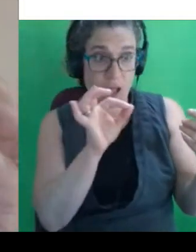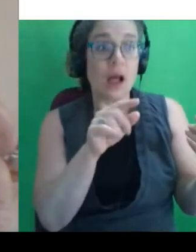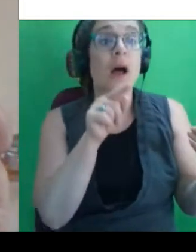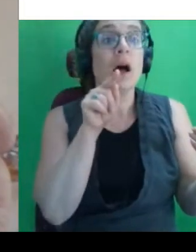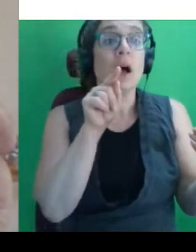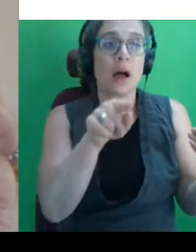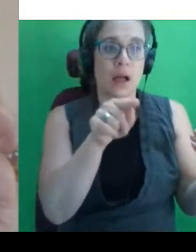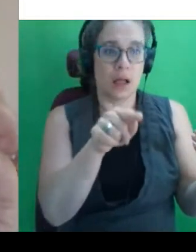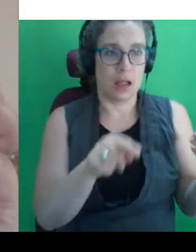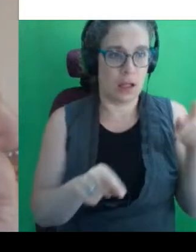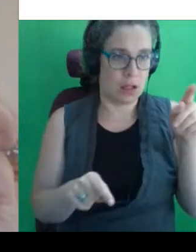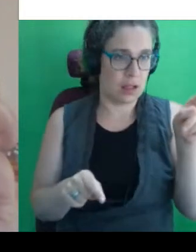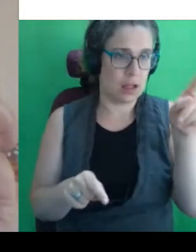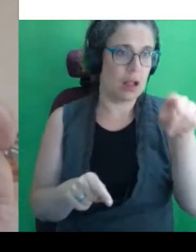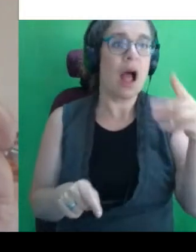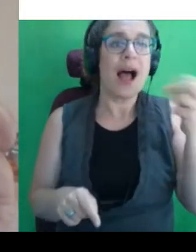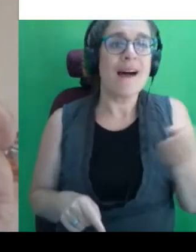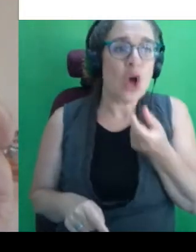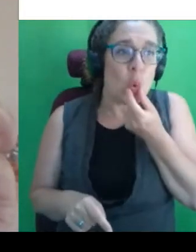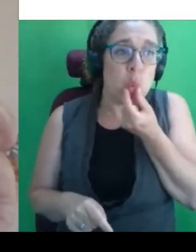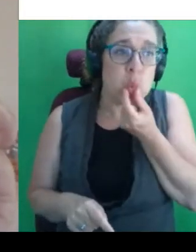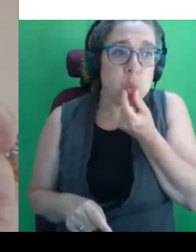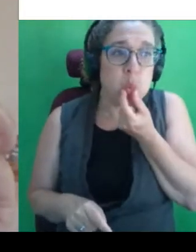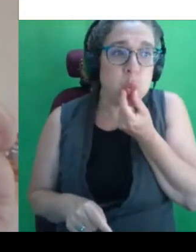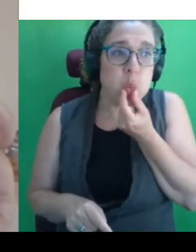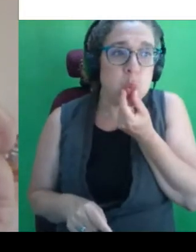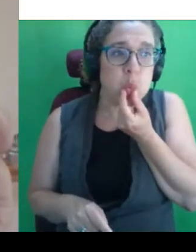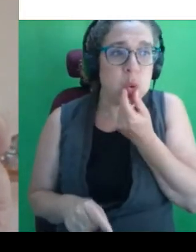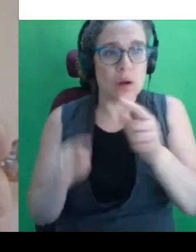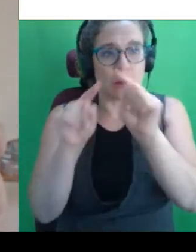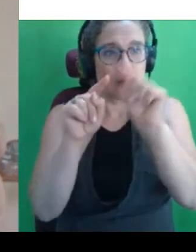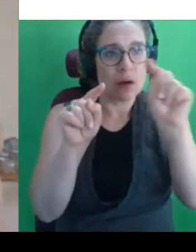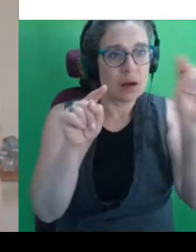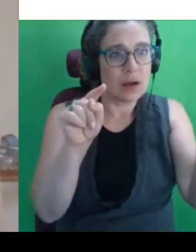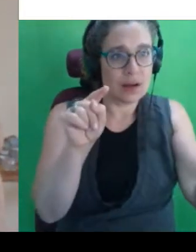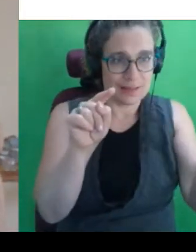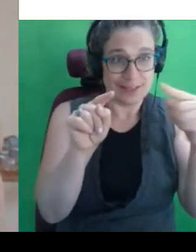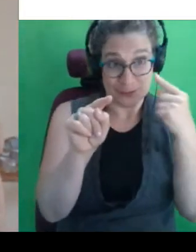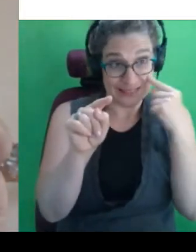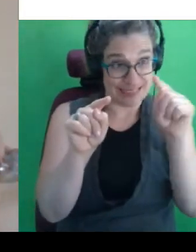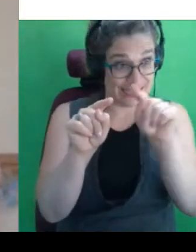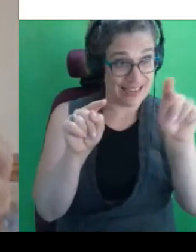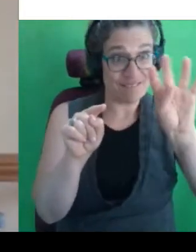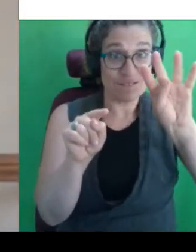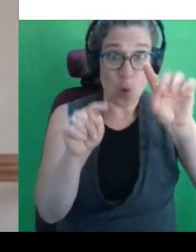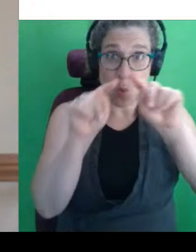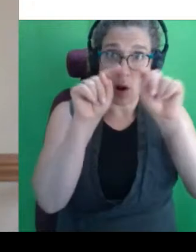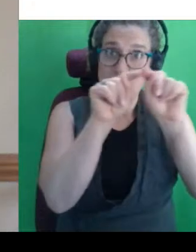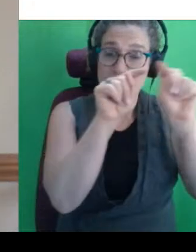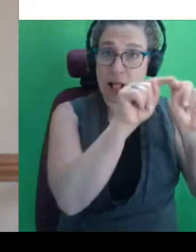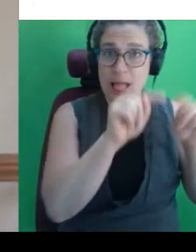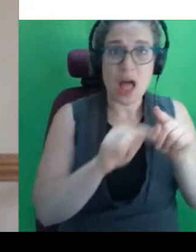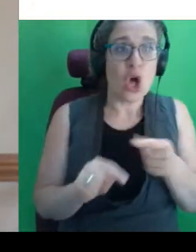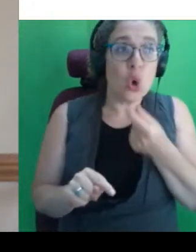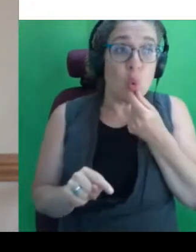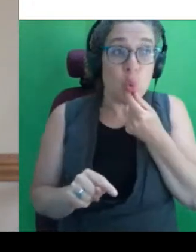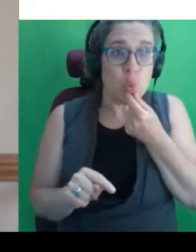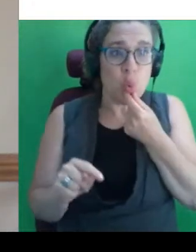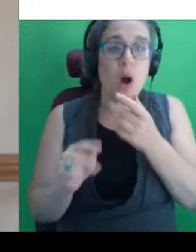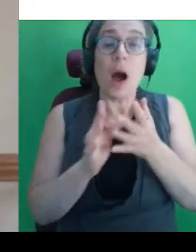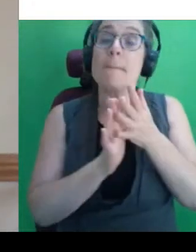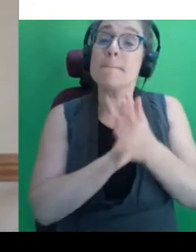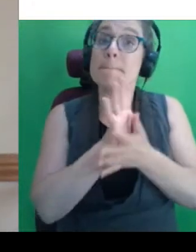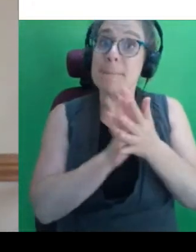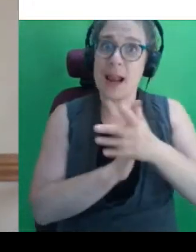little whistle just above the top of the plastic bit at the end. The whistle is there